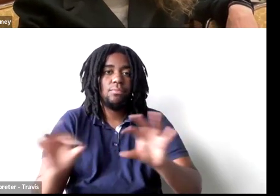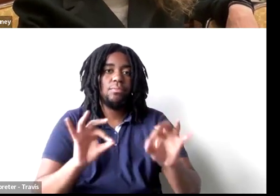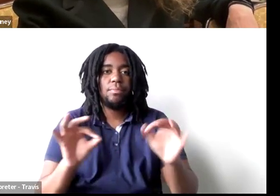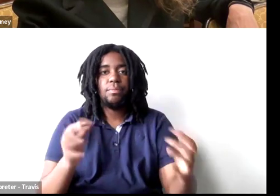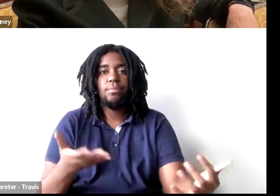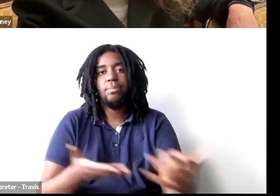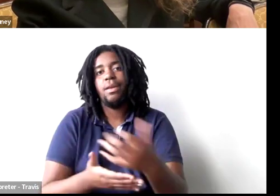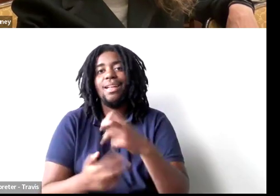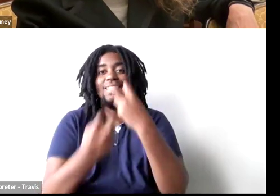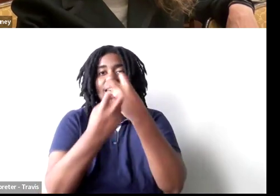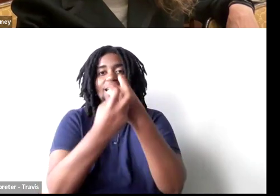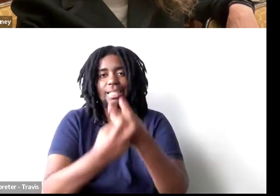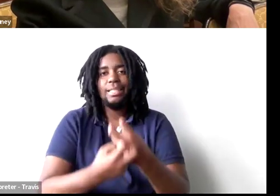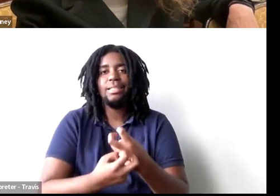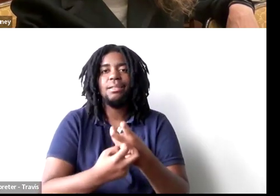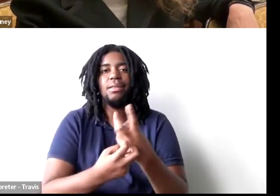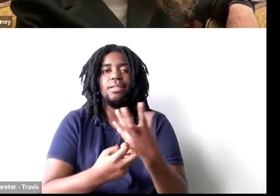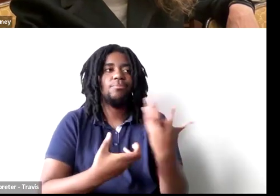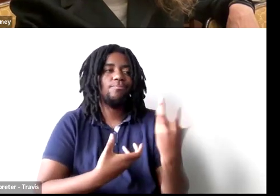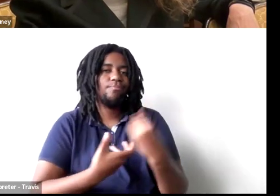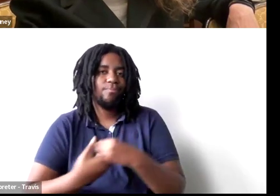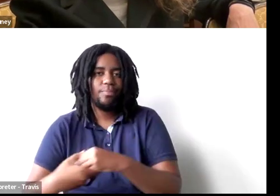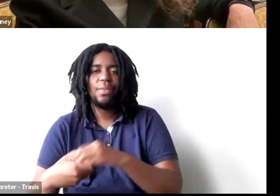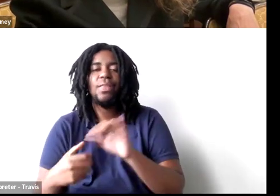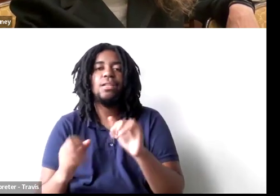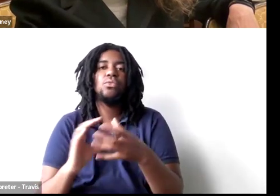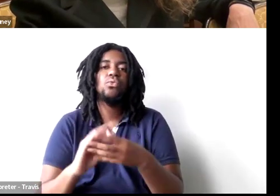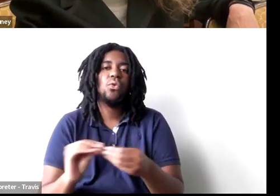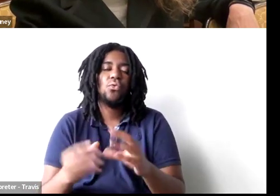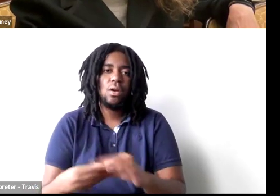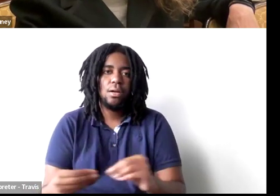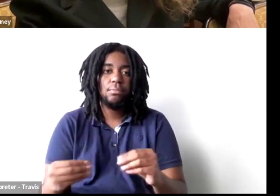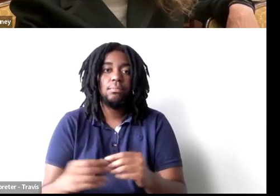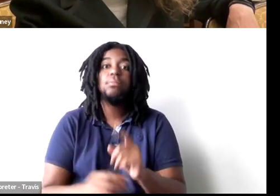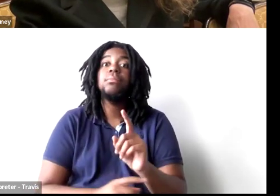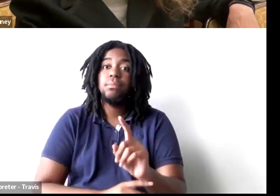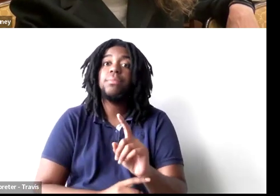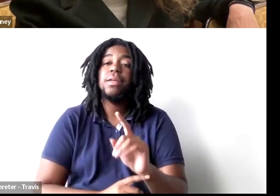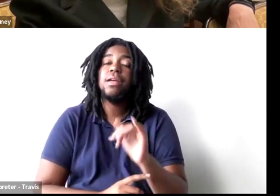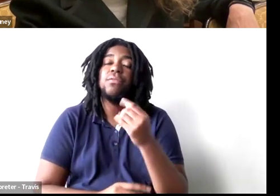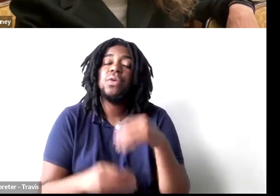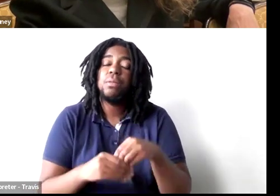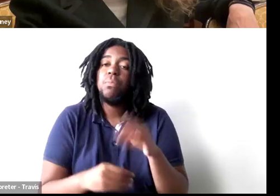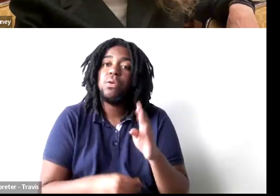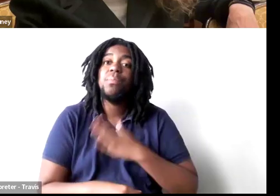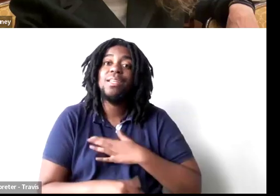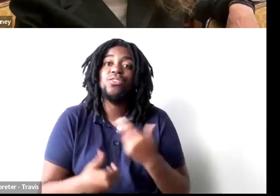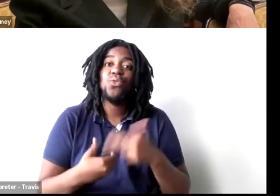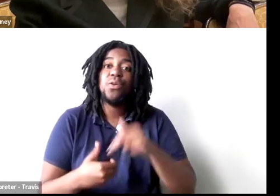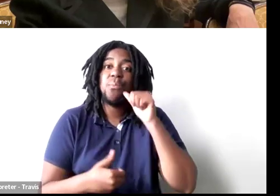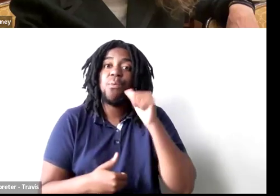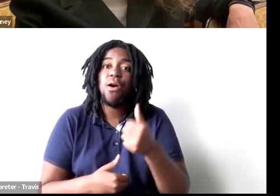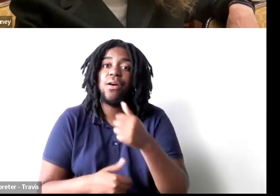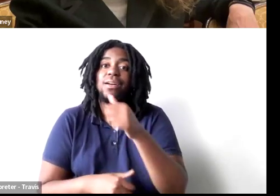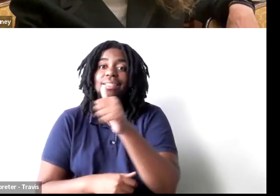skeleton is part of that story. And if you're in the Baltimore region, please join us tomorrow from 10